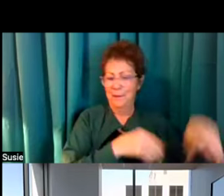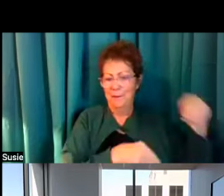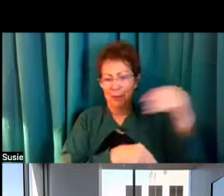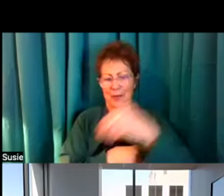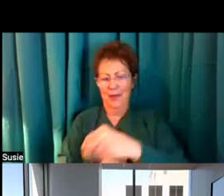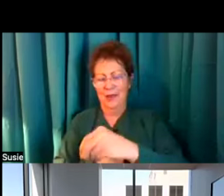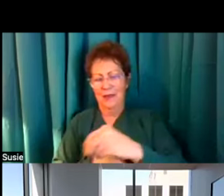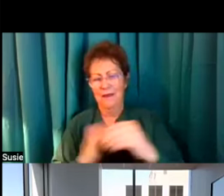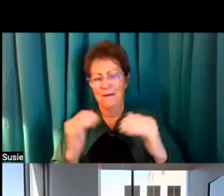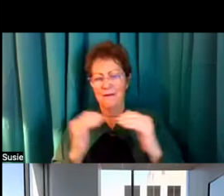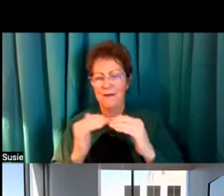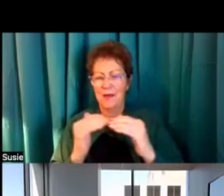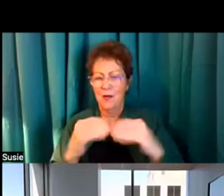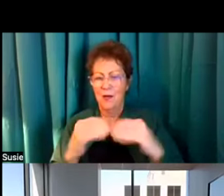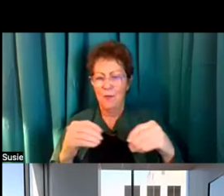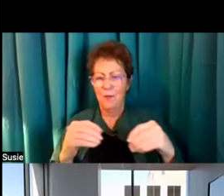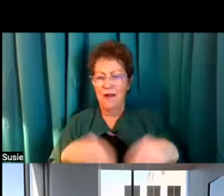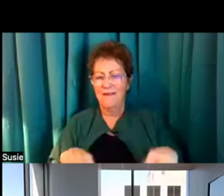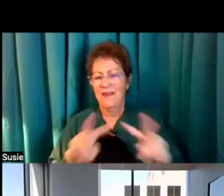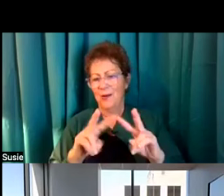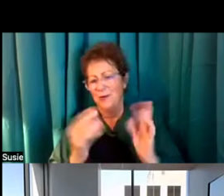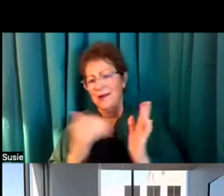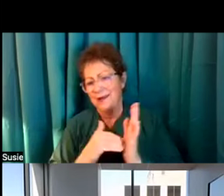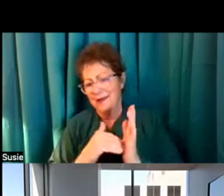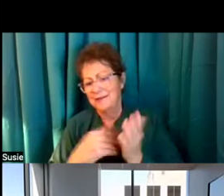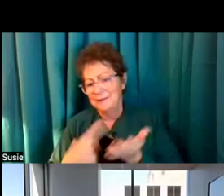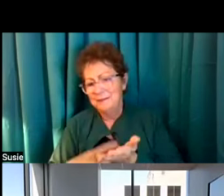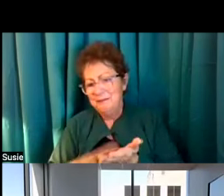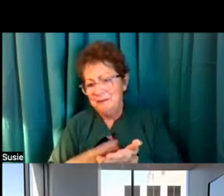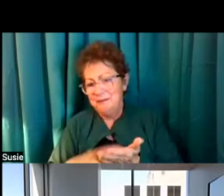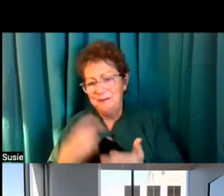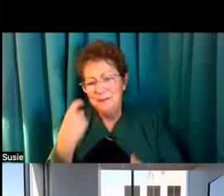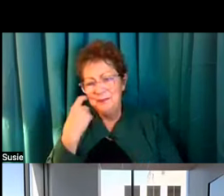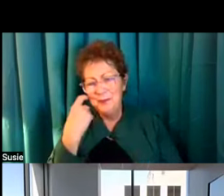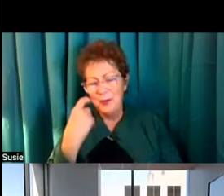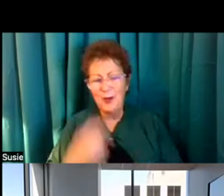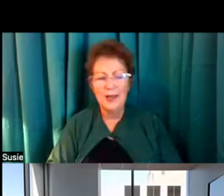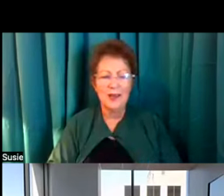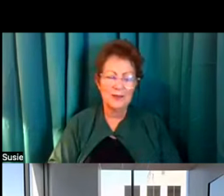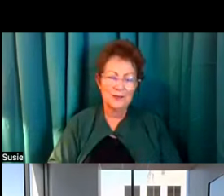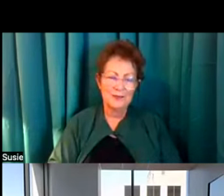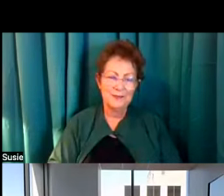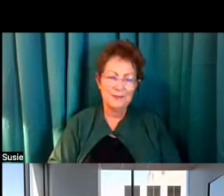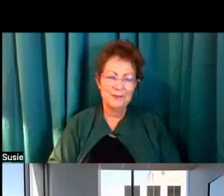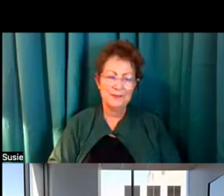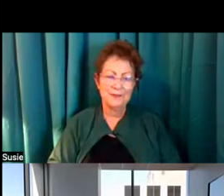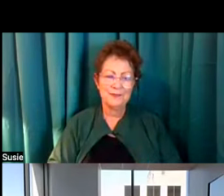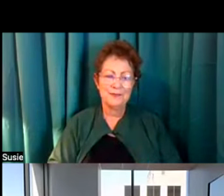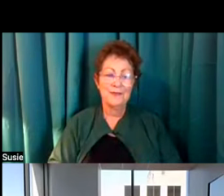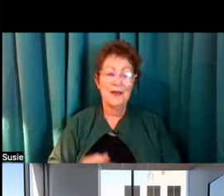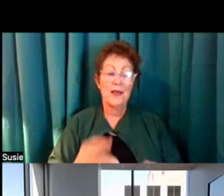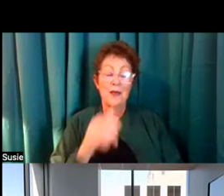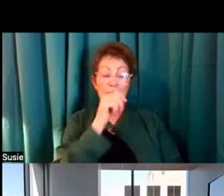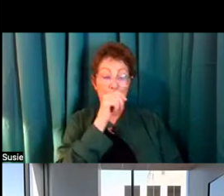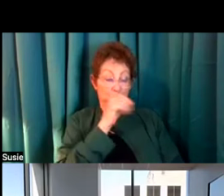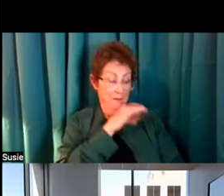market value, right? Like Dan was alluding to earlier. And And then again, private benefit